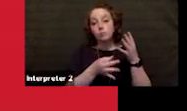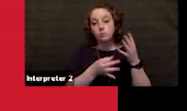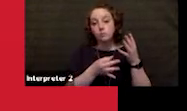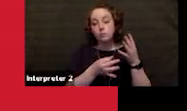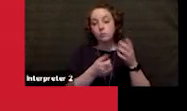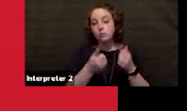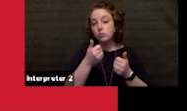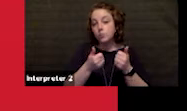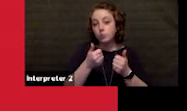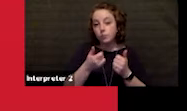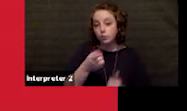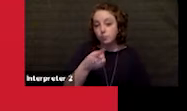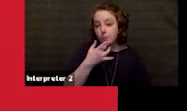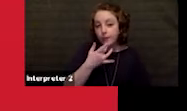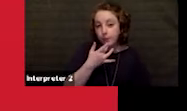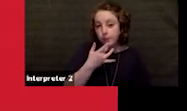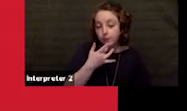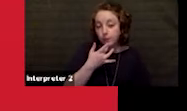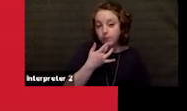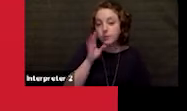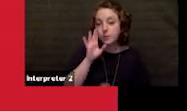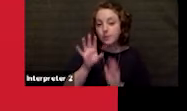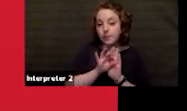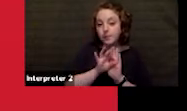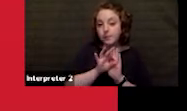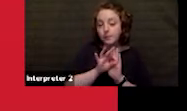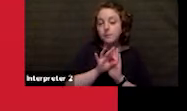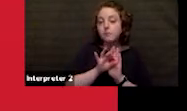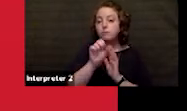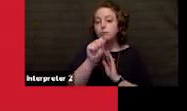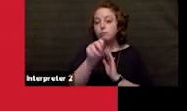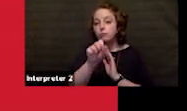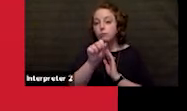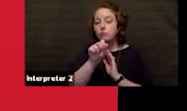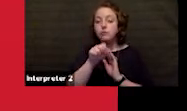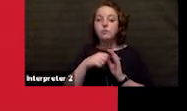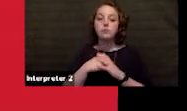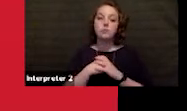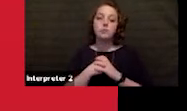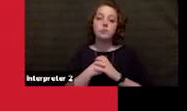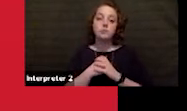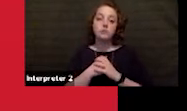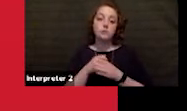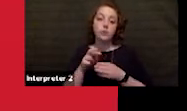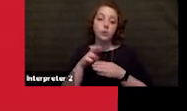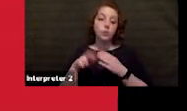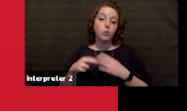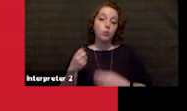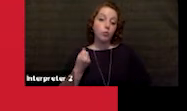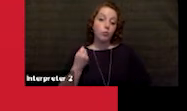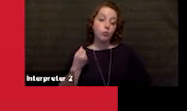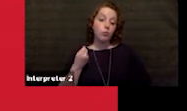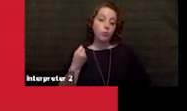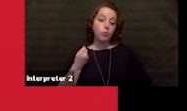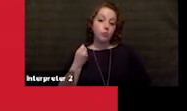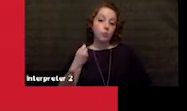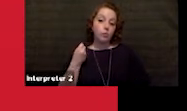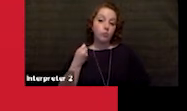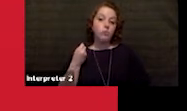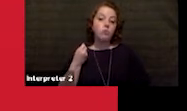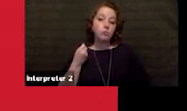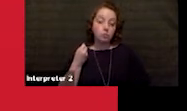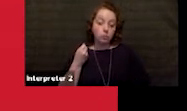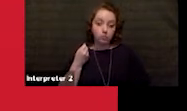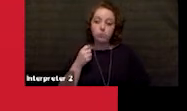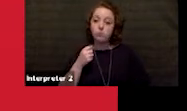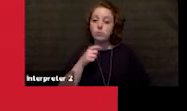prefer? And I'll ask if we just want to hold the results until everyone, don't display the